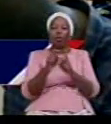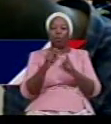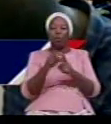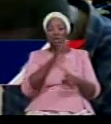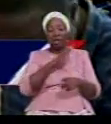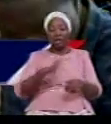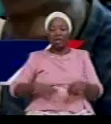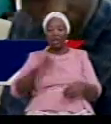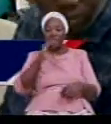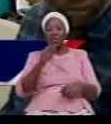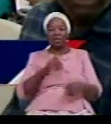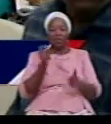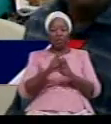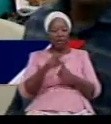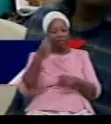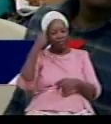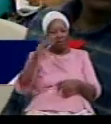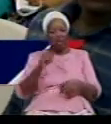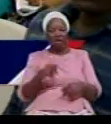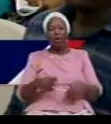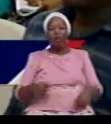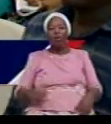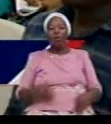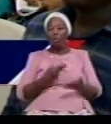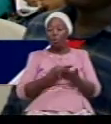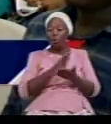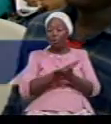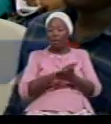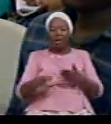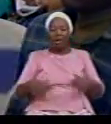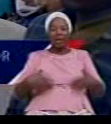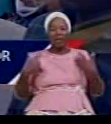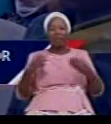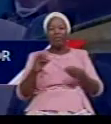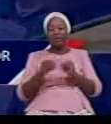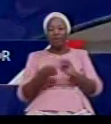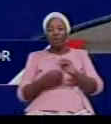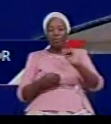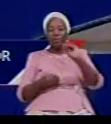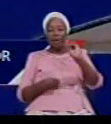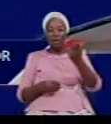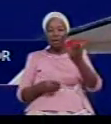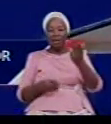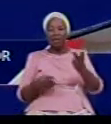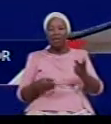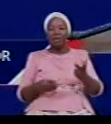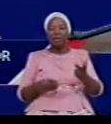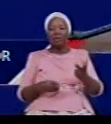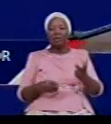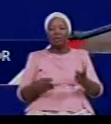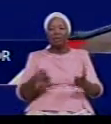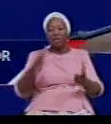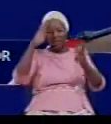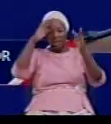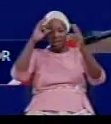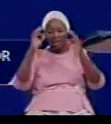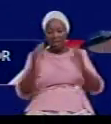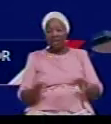a holy life. Number three, decidedly drinking of the water for